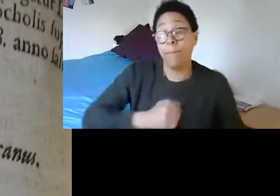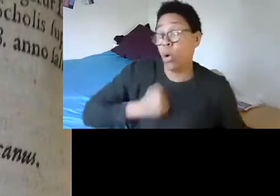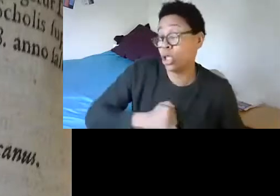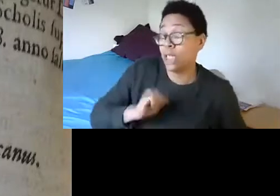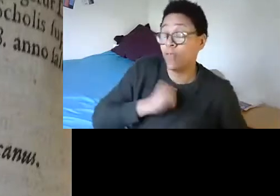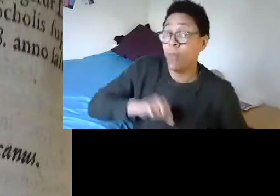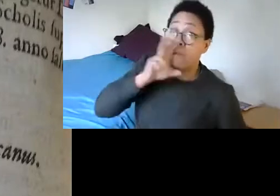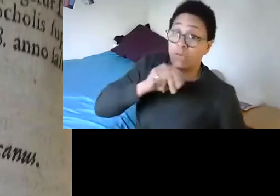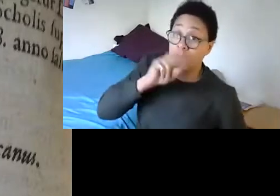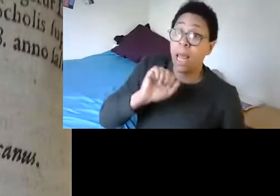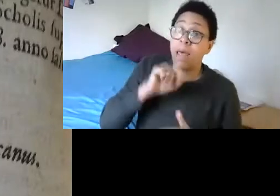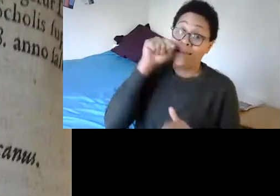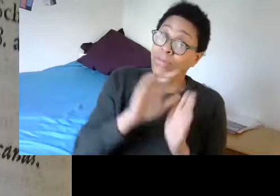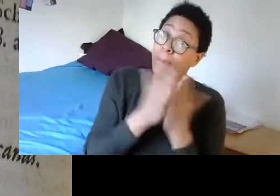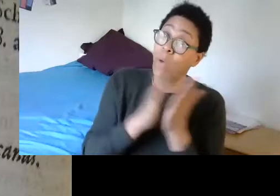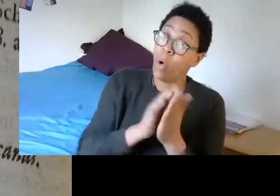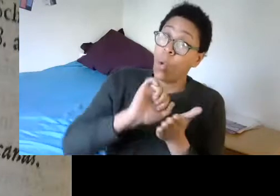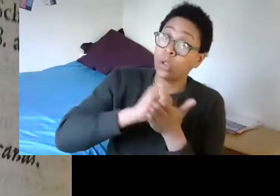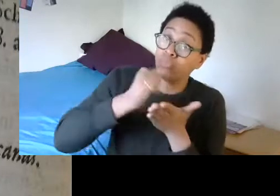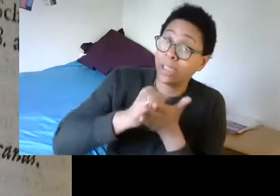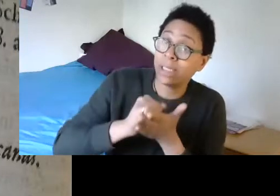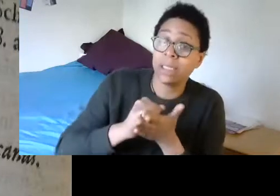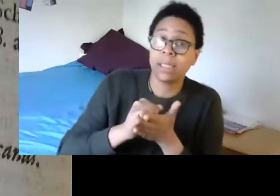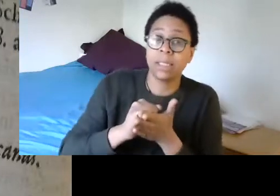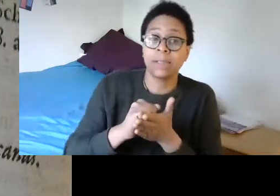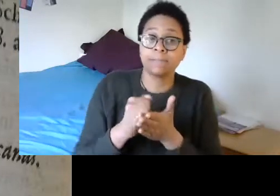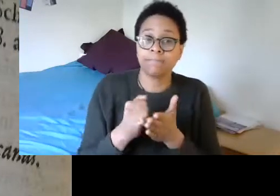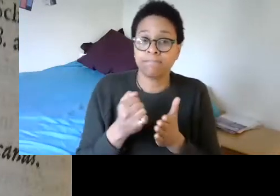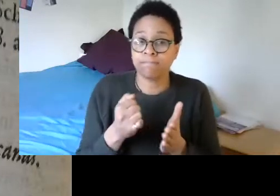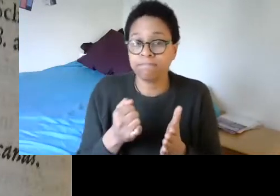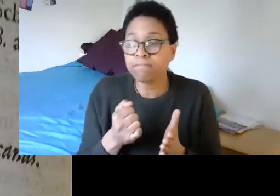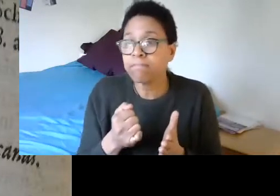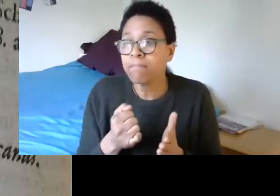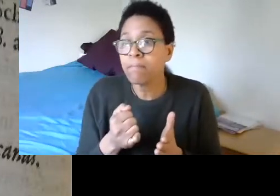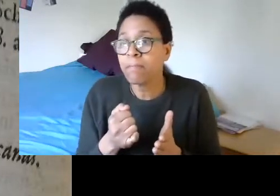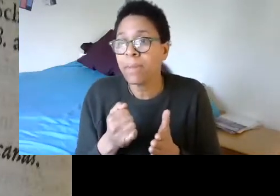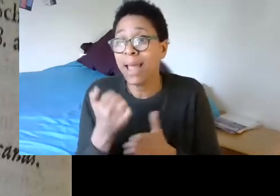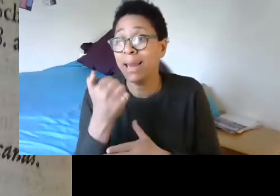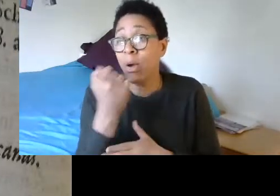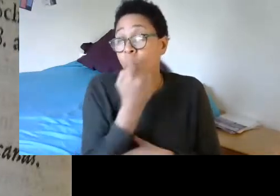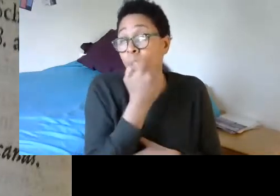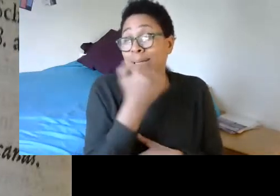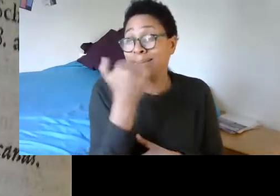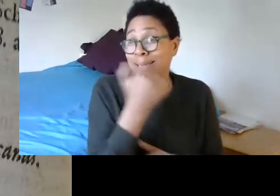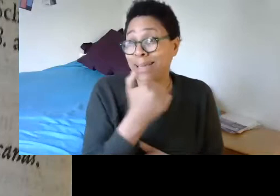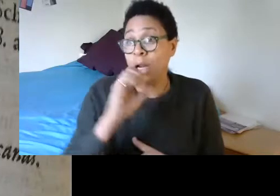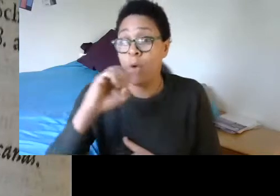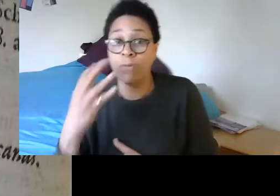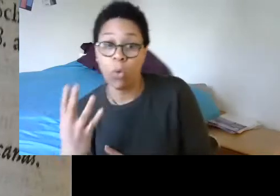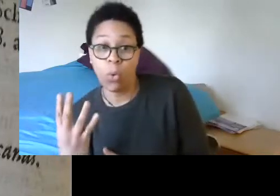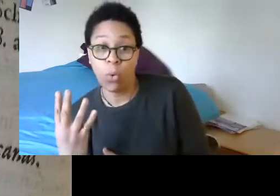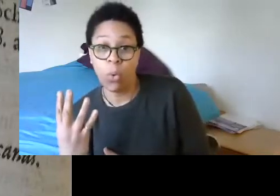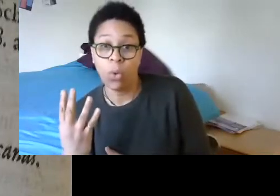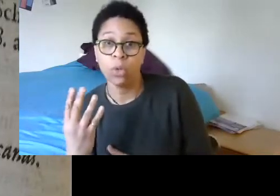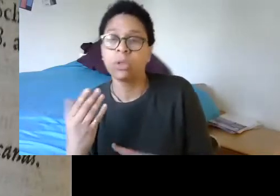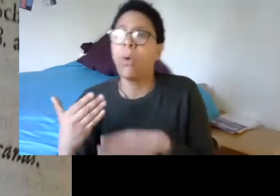printed in 1604, and the illustration, the doodle, is probably made from not long after. So before leaping into the talk, just a little bit